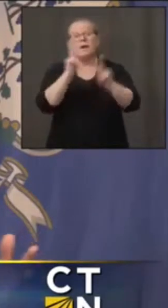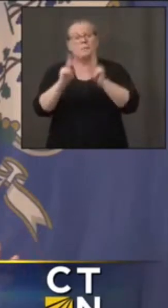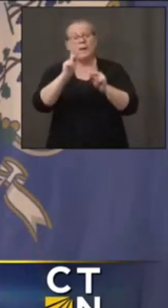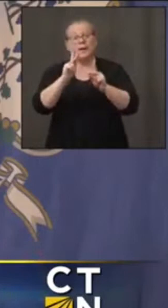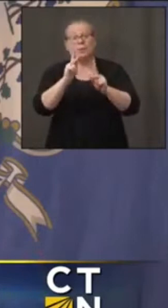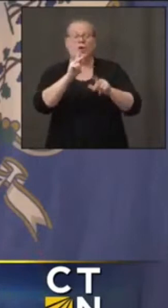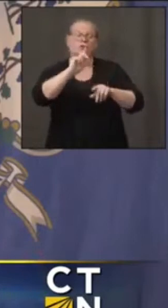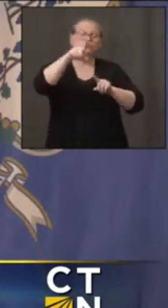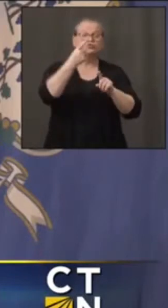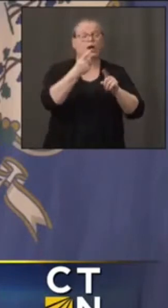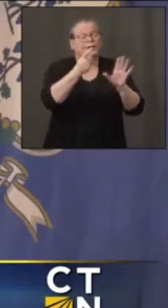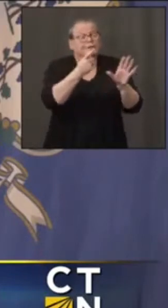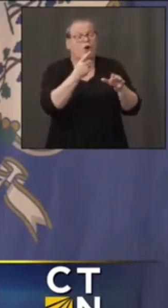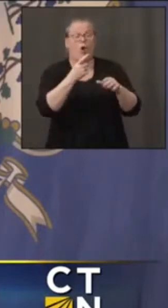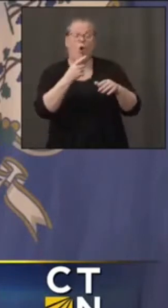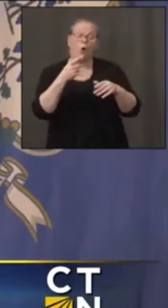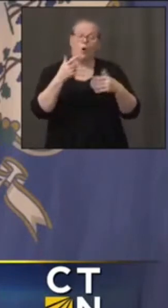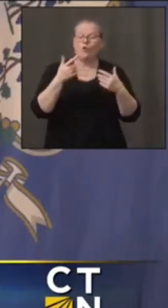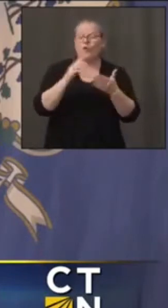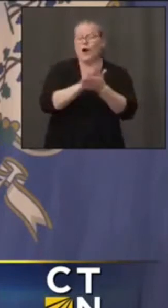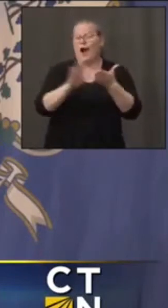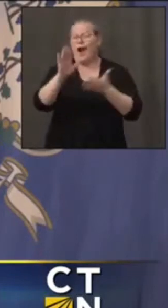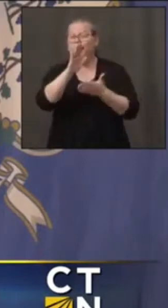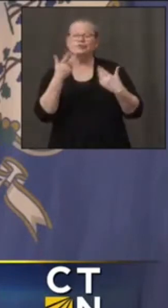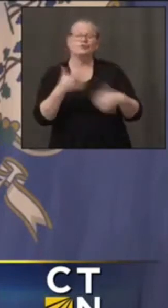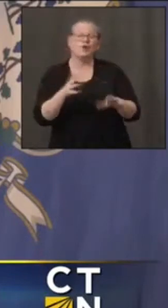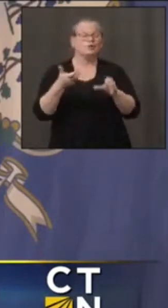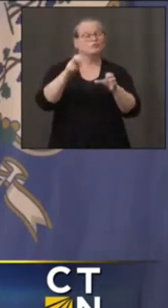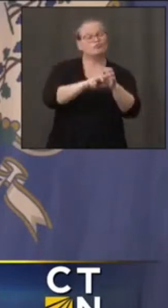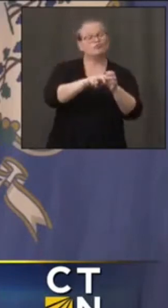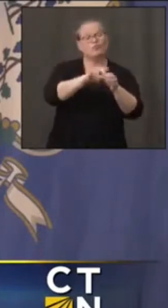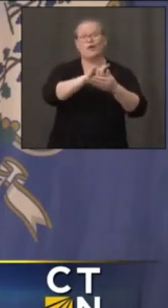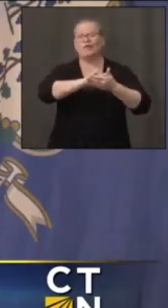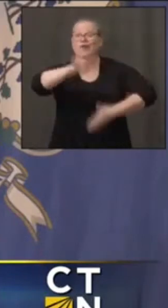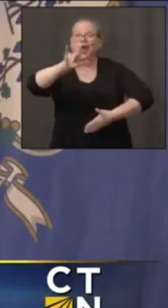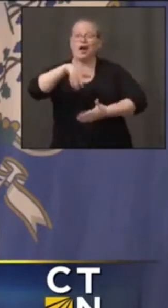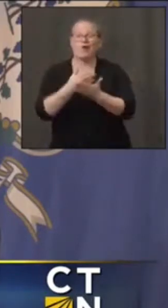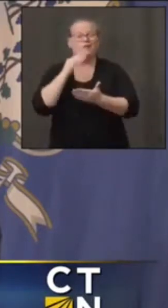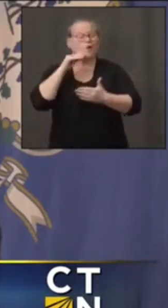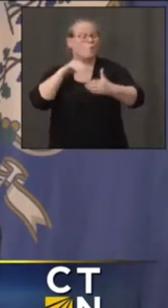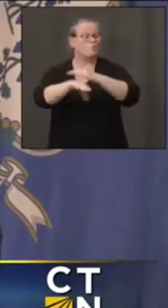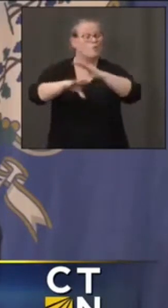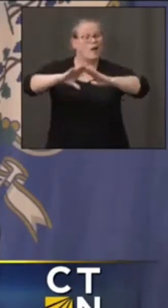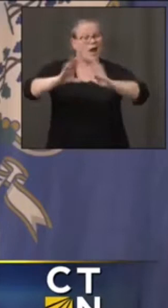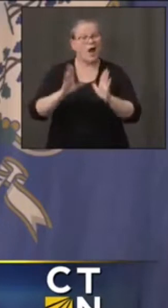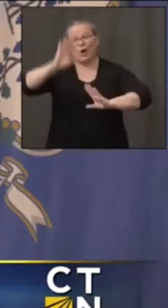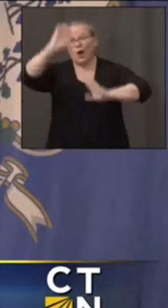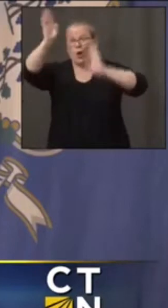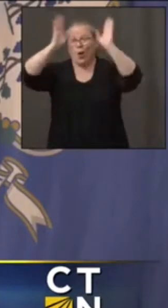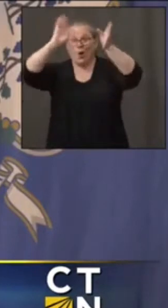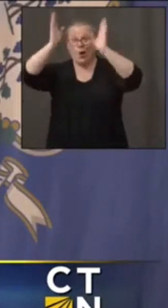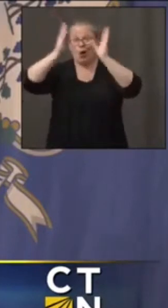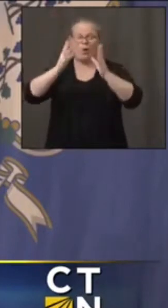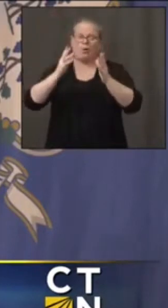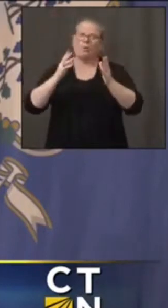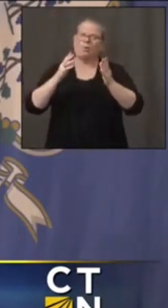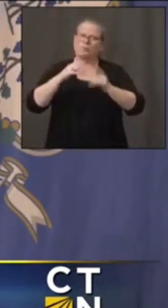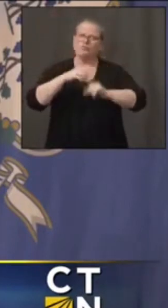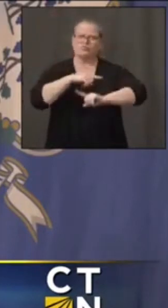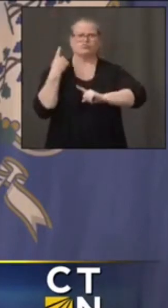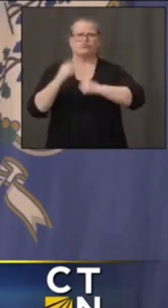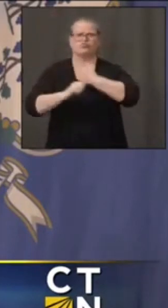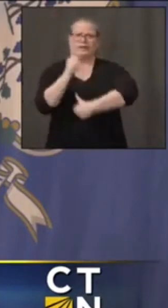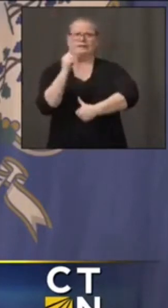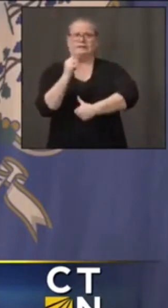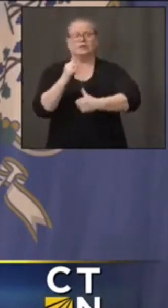risk and their friends at risk. So I think we're going to be reaching out to all the universities to reinforce this with the students, what they have to